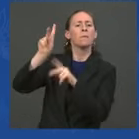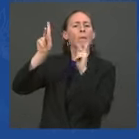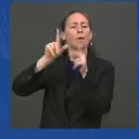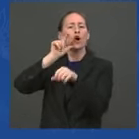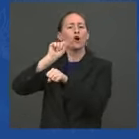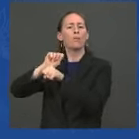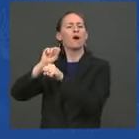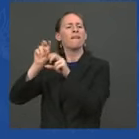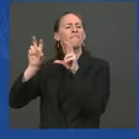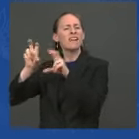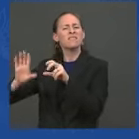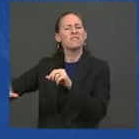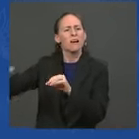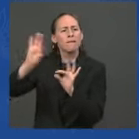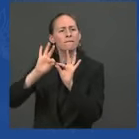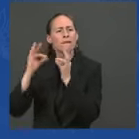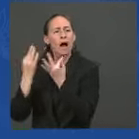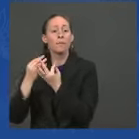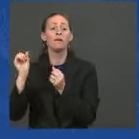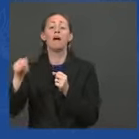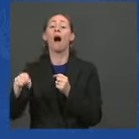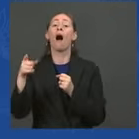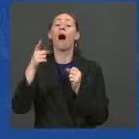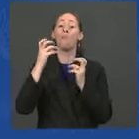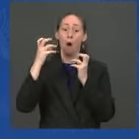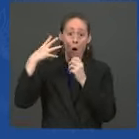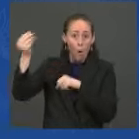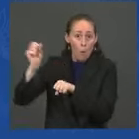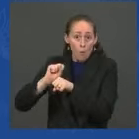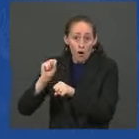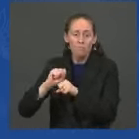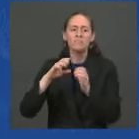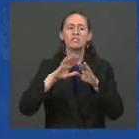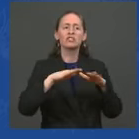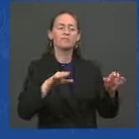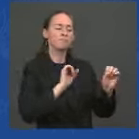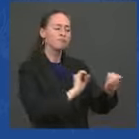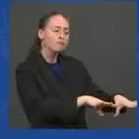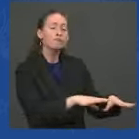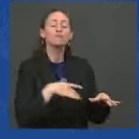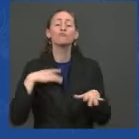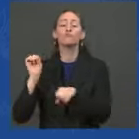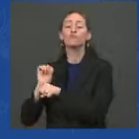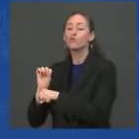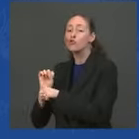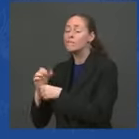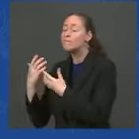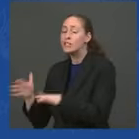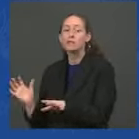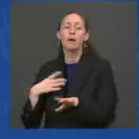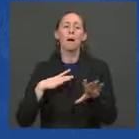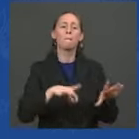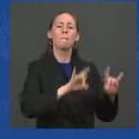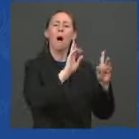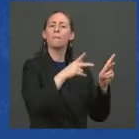you go to work with your child, and you have a serious facility on site. Well, studies show that when you have on-site care